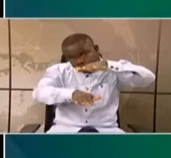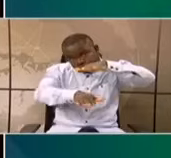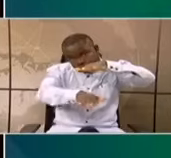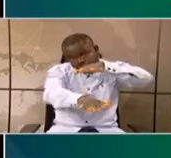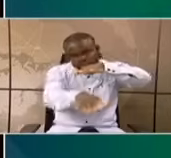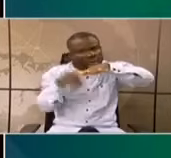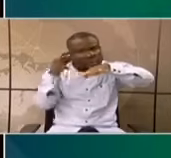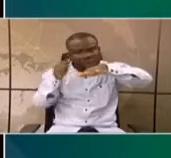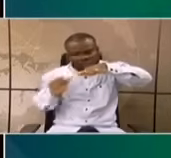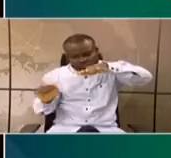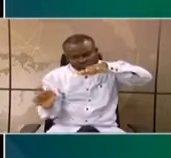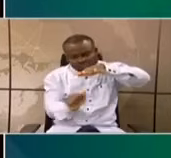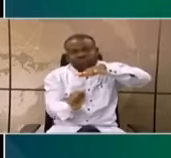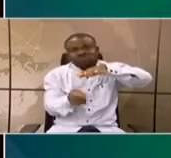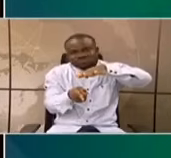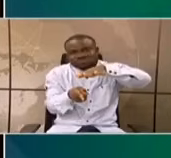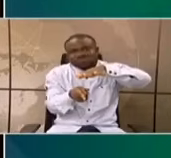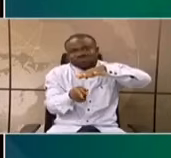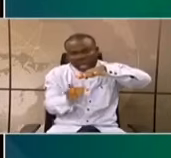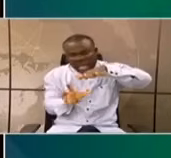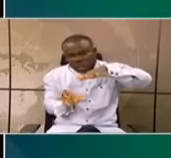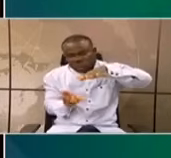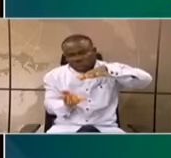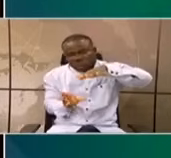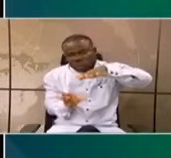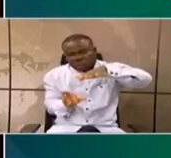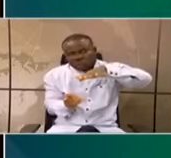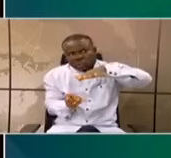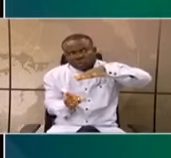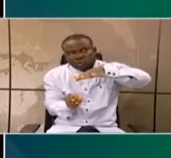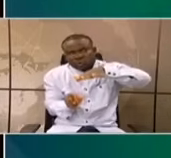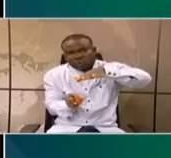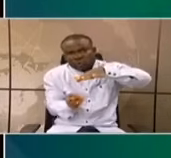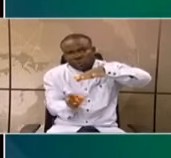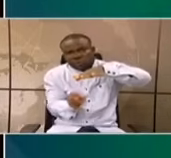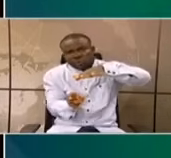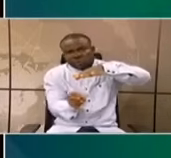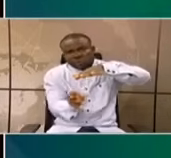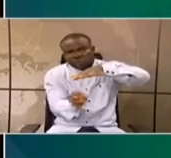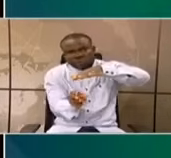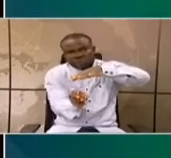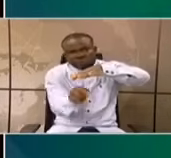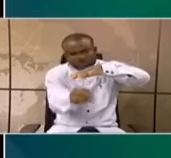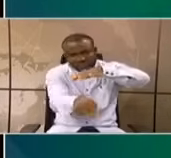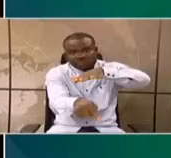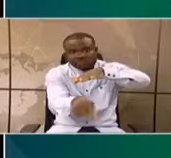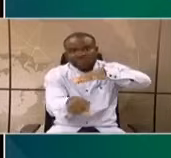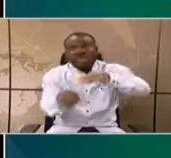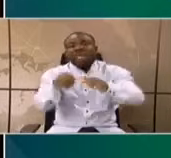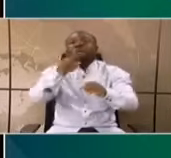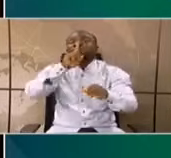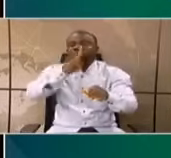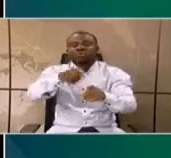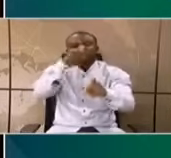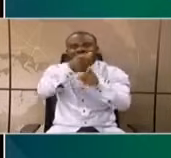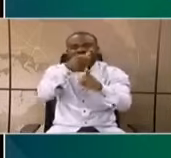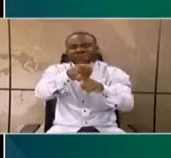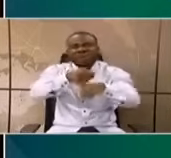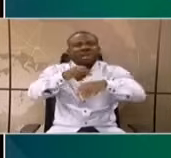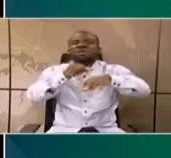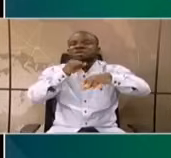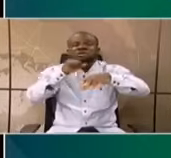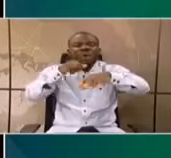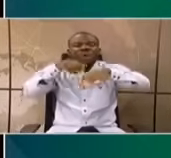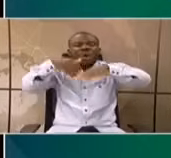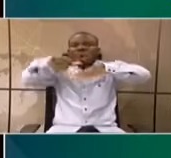Eti takwa. Omu ma gold mine ase ho amenanim asase na se na omo